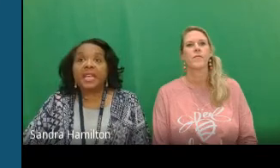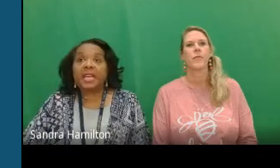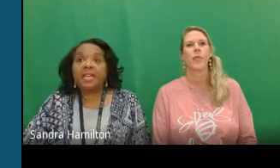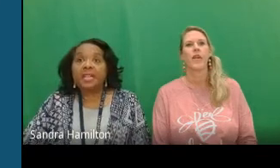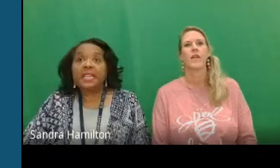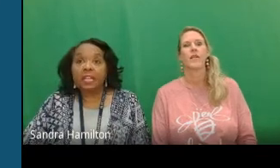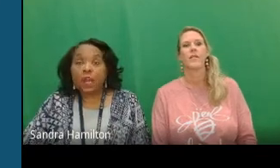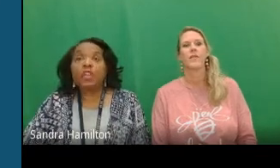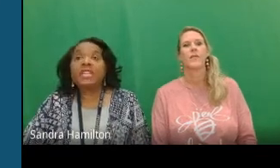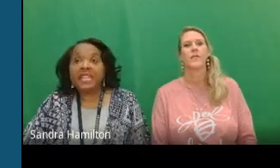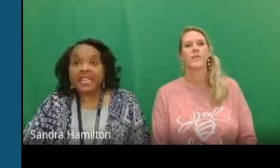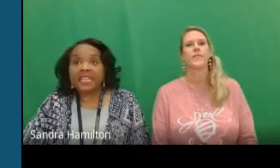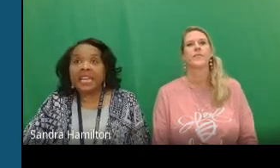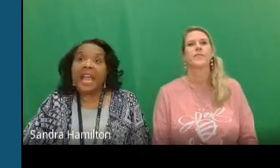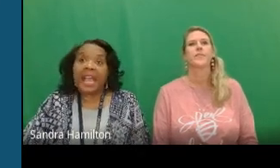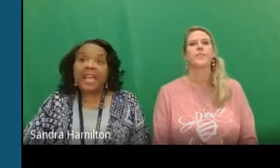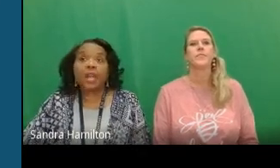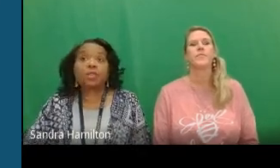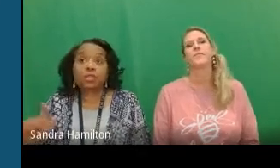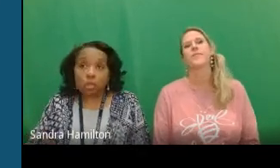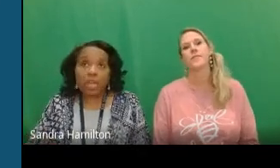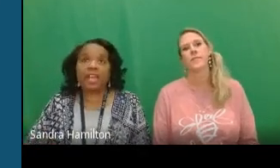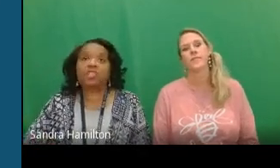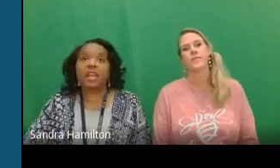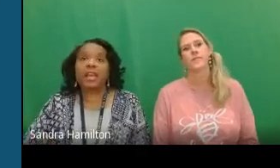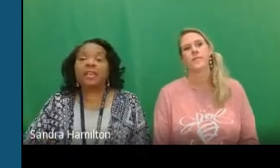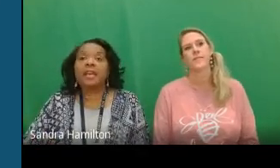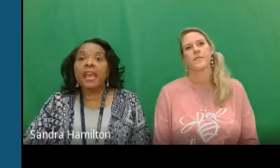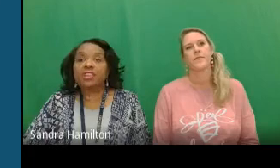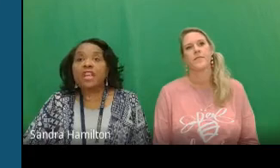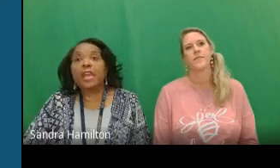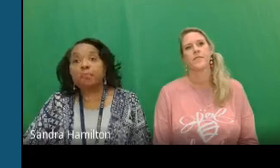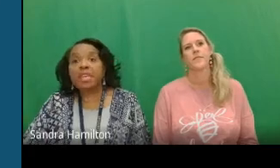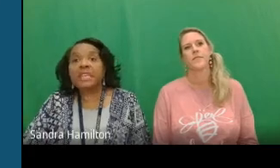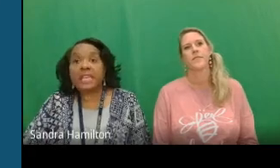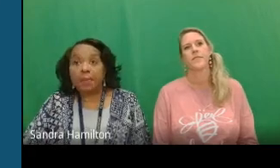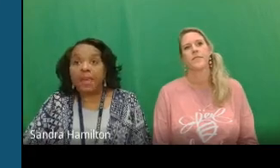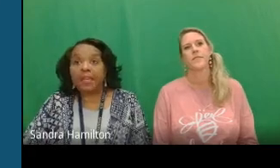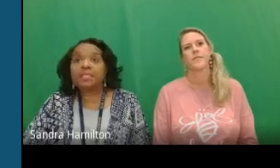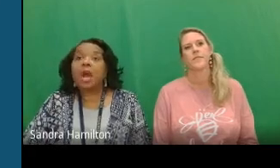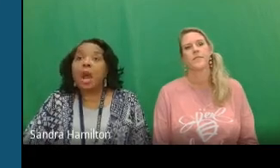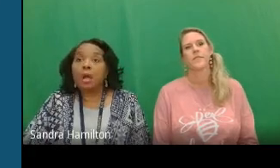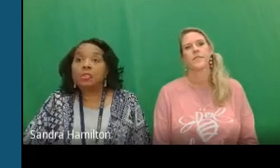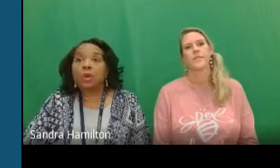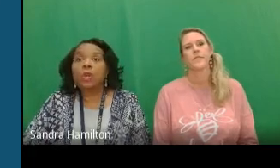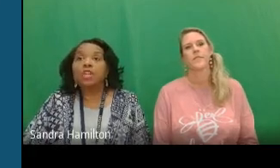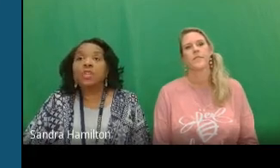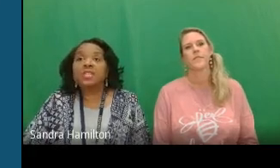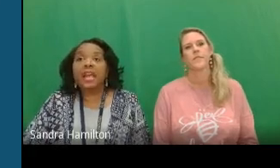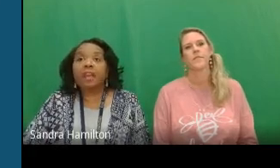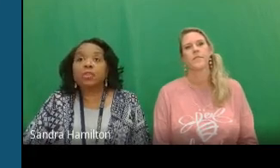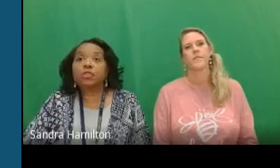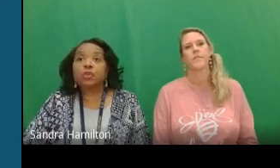and learning leading, and our school hashtag, hashtag be the impact. Also,